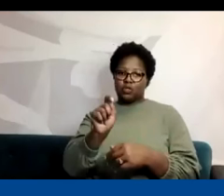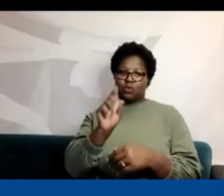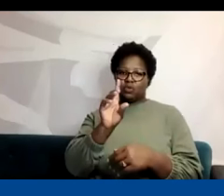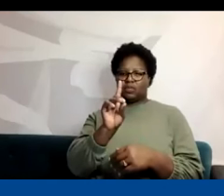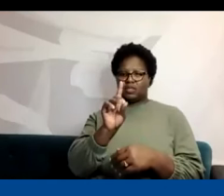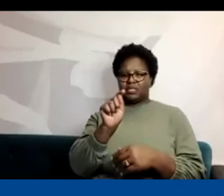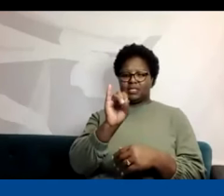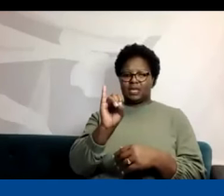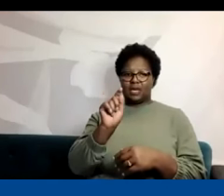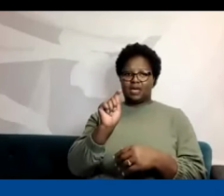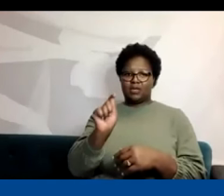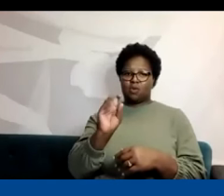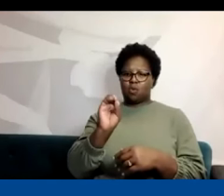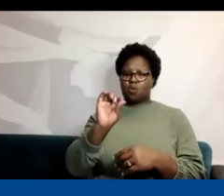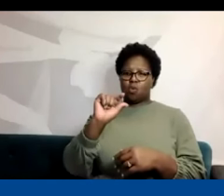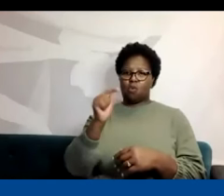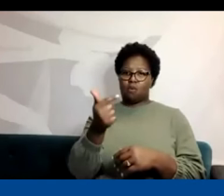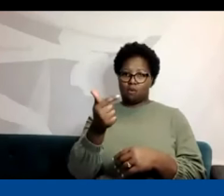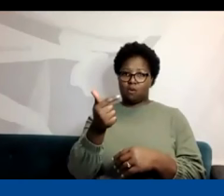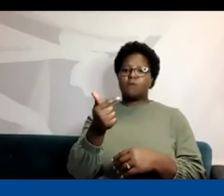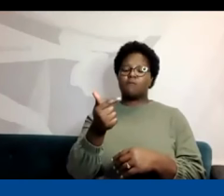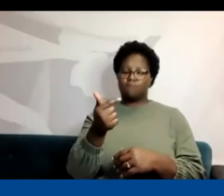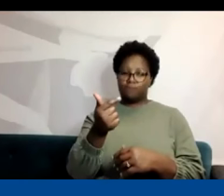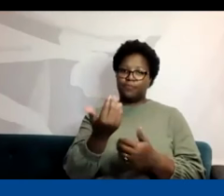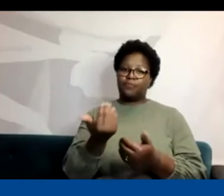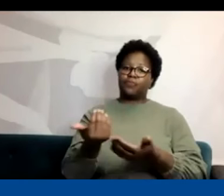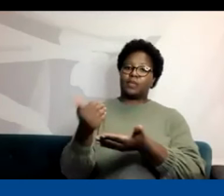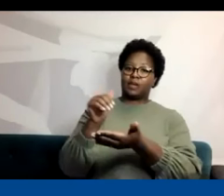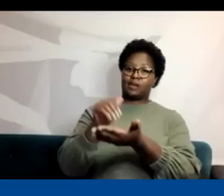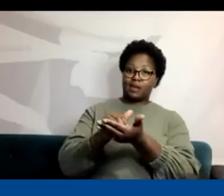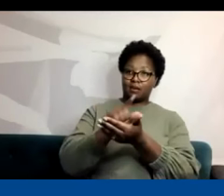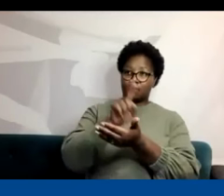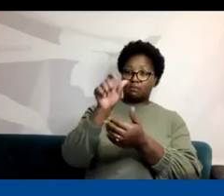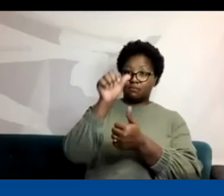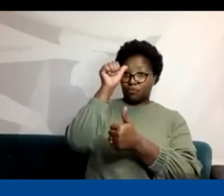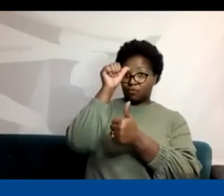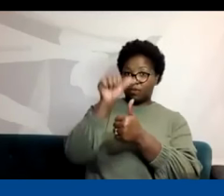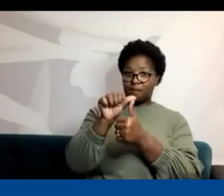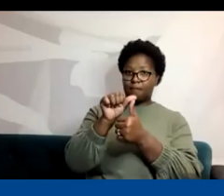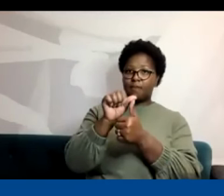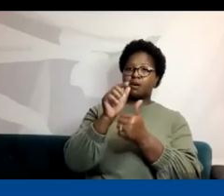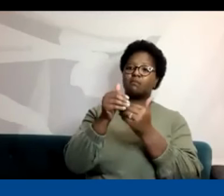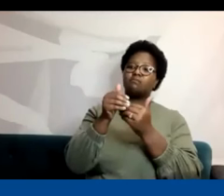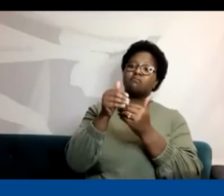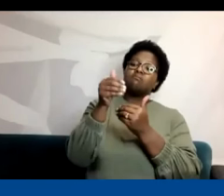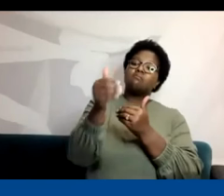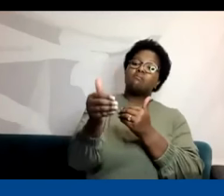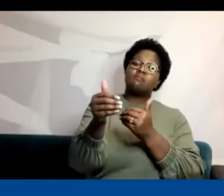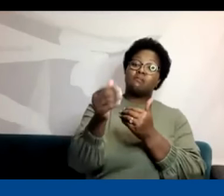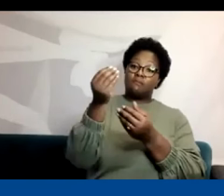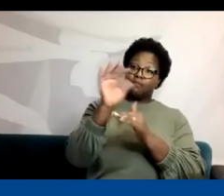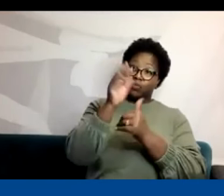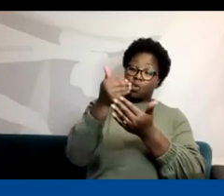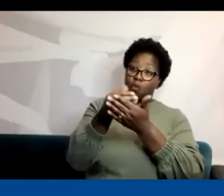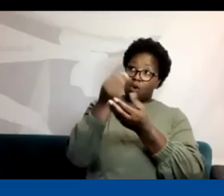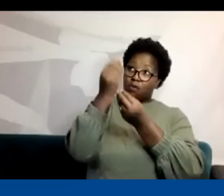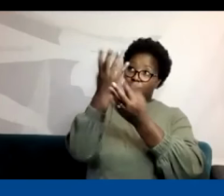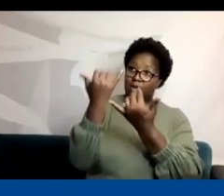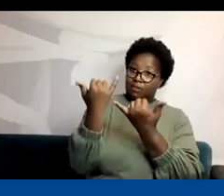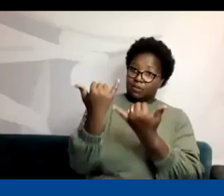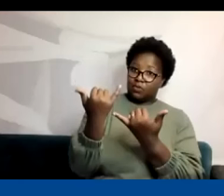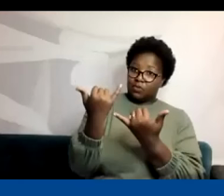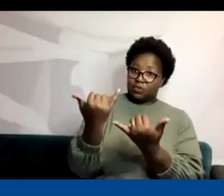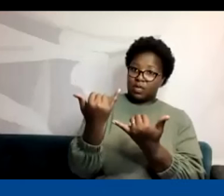lunchandlearn.disabilitythriveinitiative.org. Also a reminder that you can follow up with all the information from today's webinar, as well as our